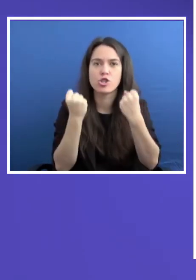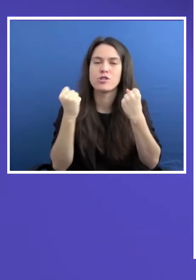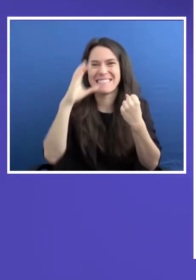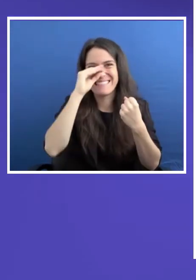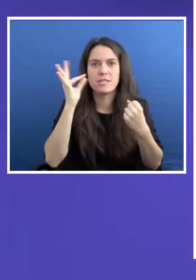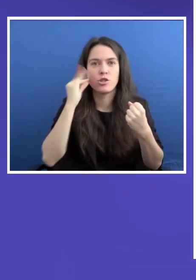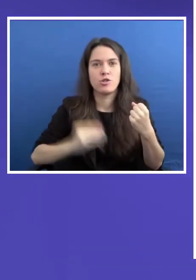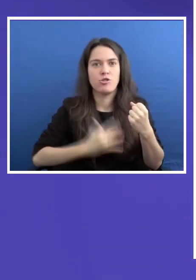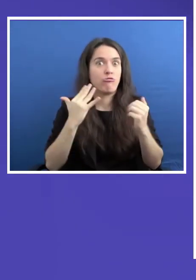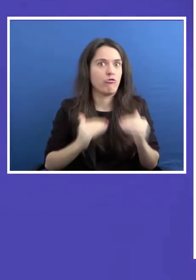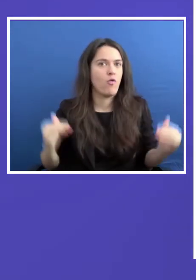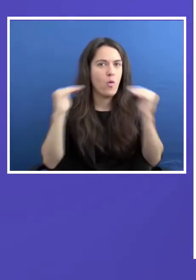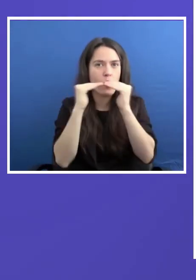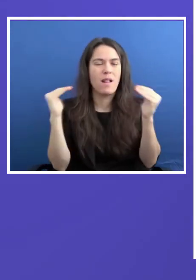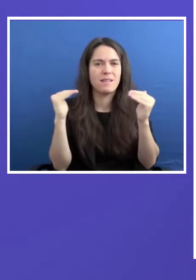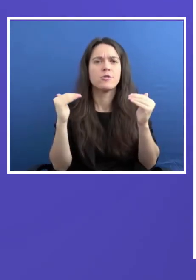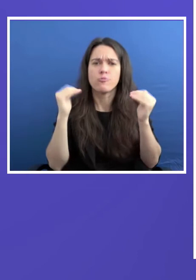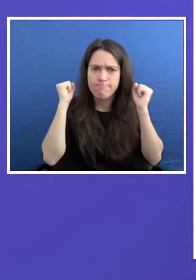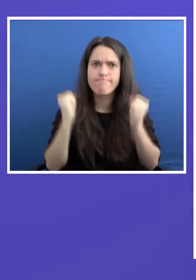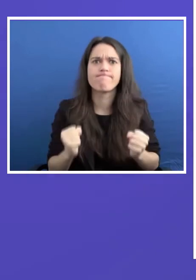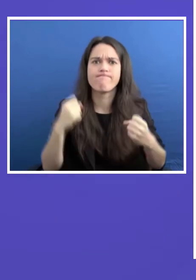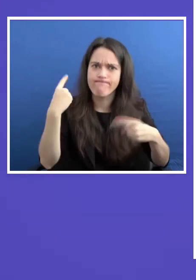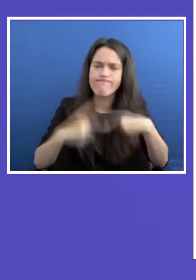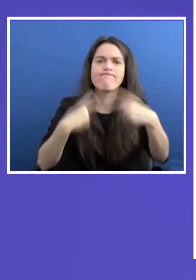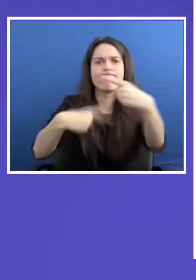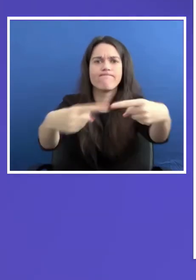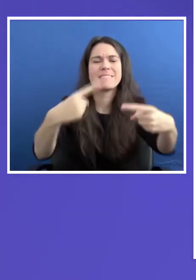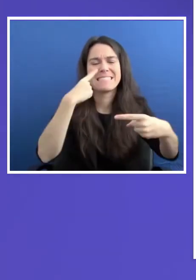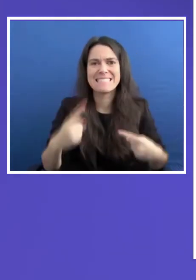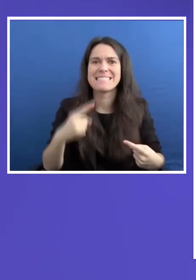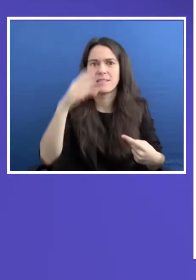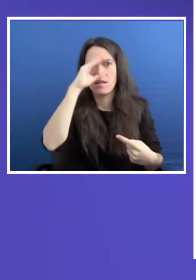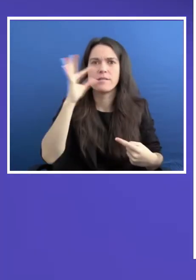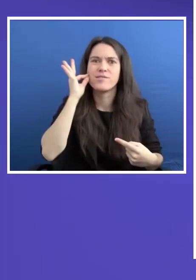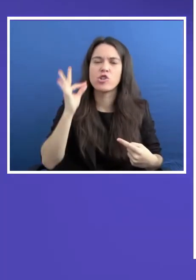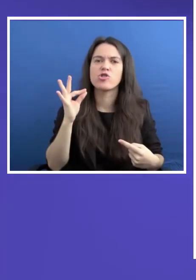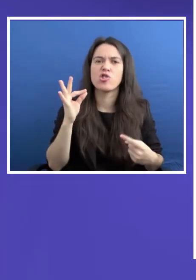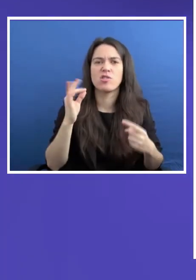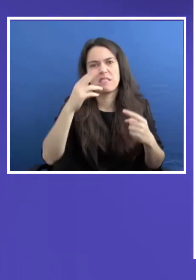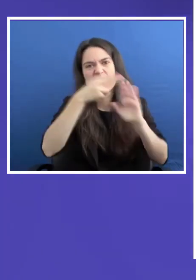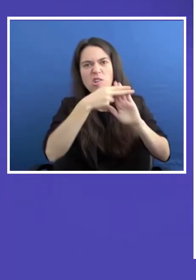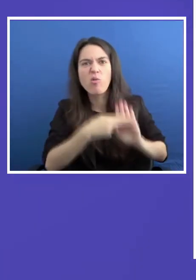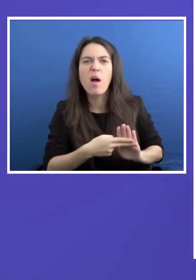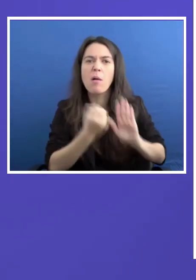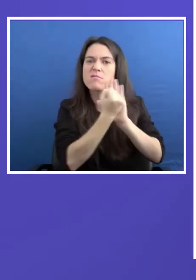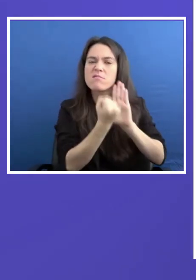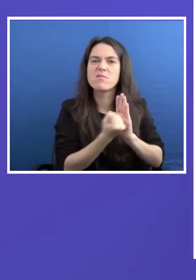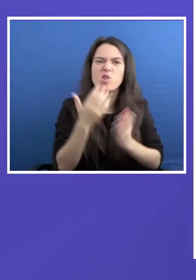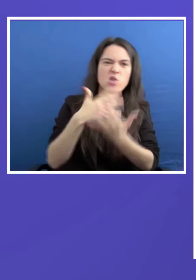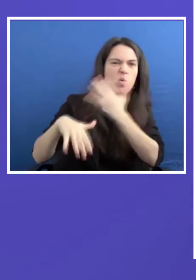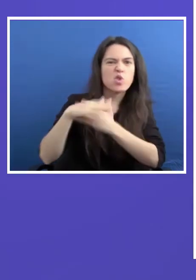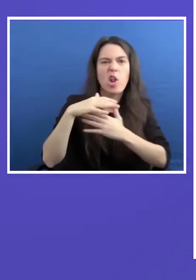Also, being persistent on combating gender stereotypes and social norms and cooperating